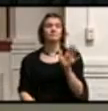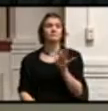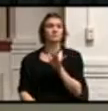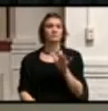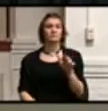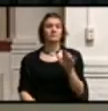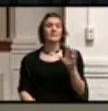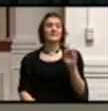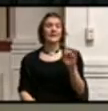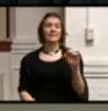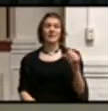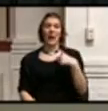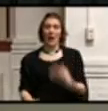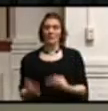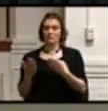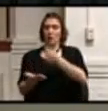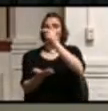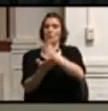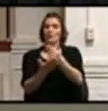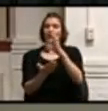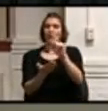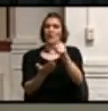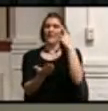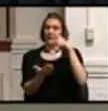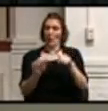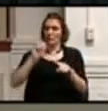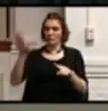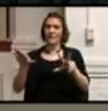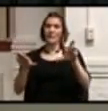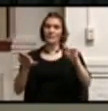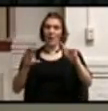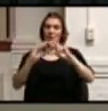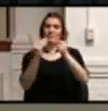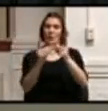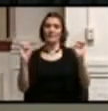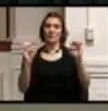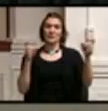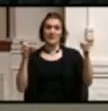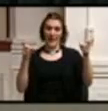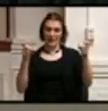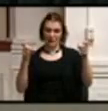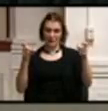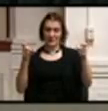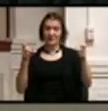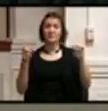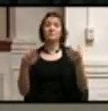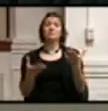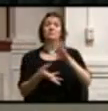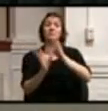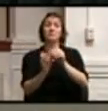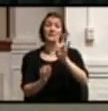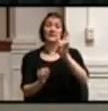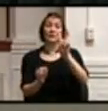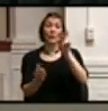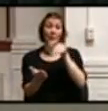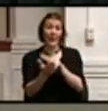I move we approve a grant application to the Vermont Division of Emergency Management and Homeland Security in the amount of